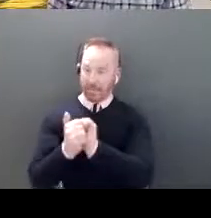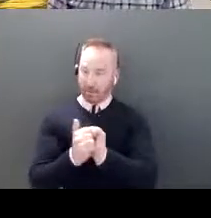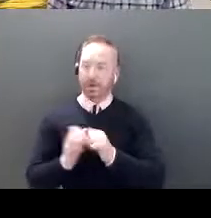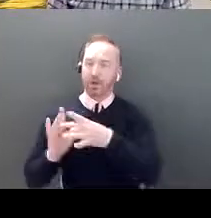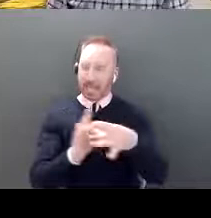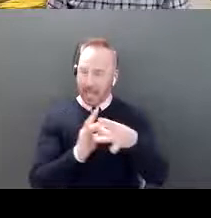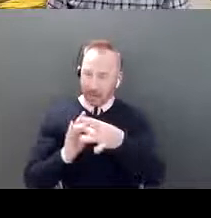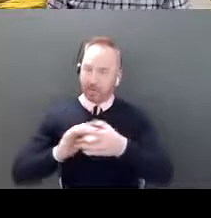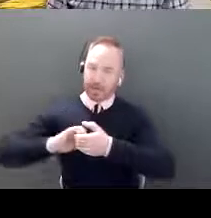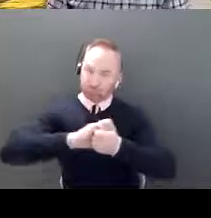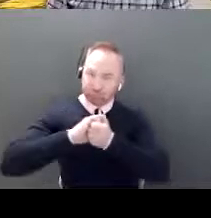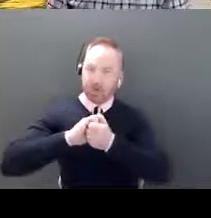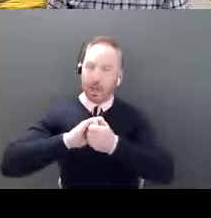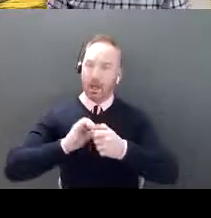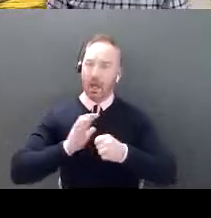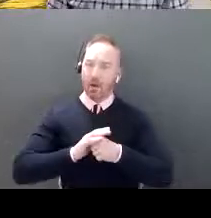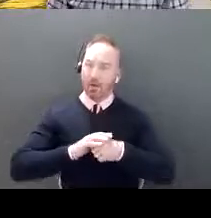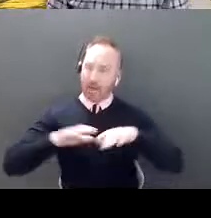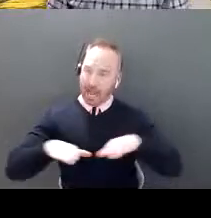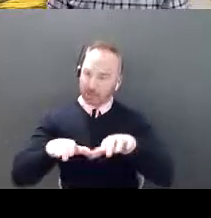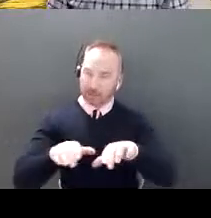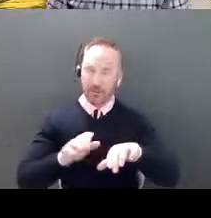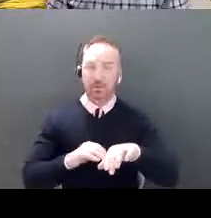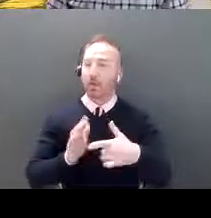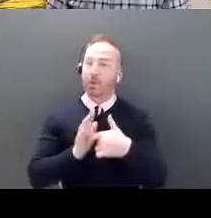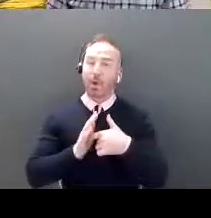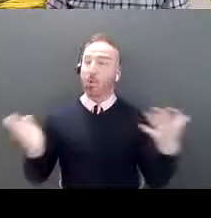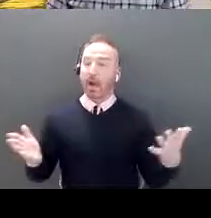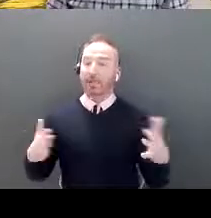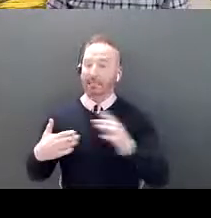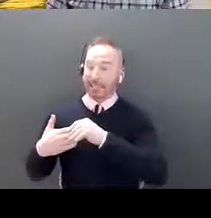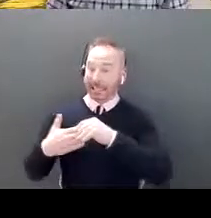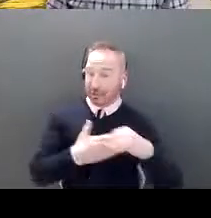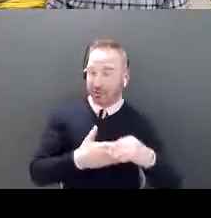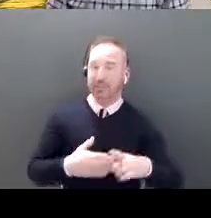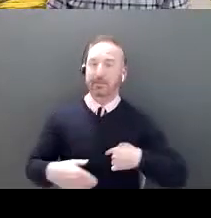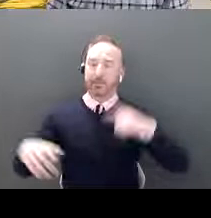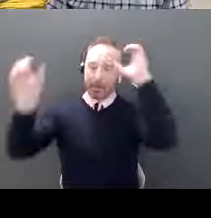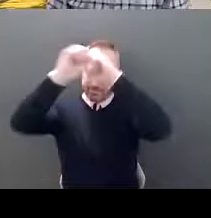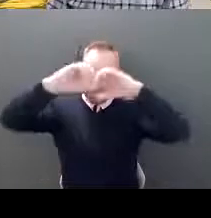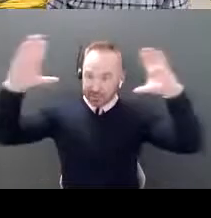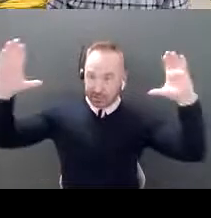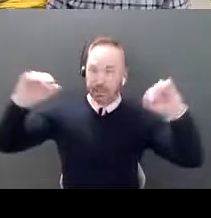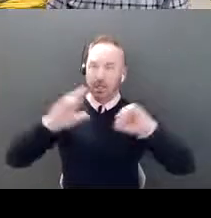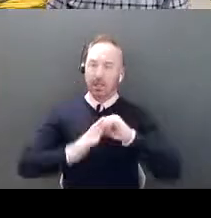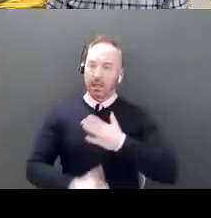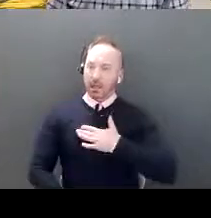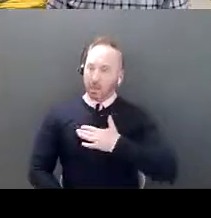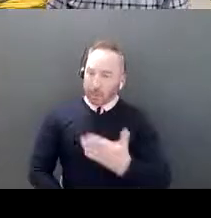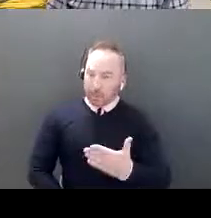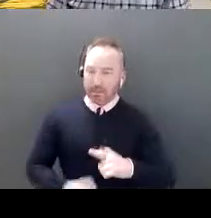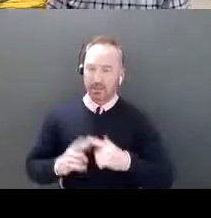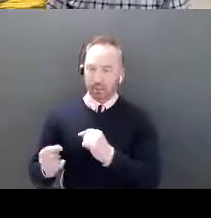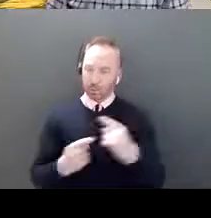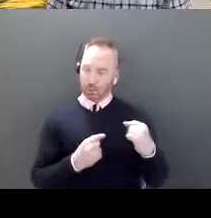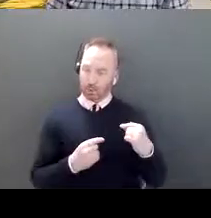our actions. That requires leadership and vision and a willingness to do things like look at the